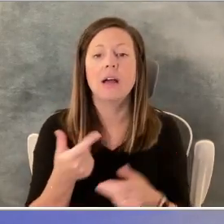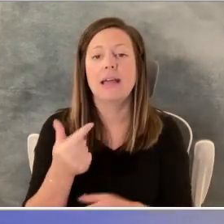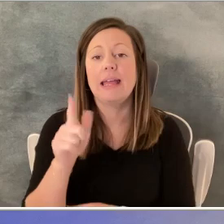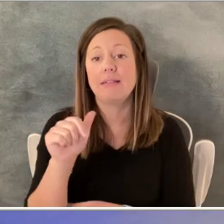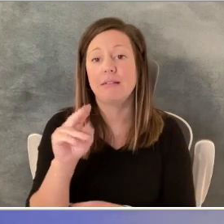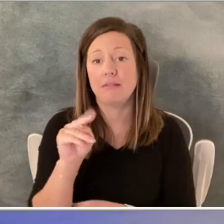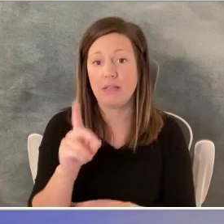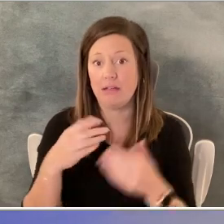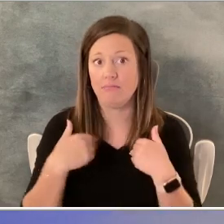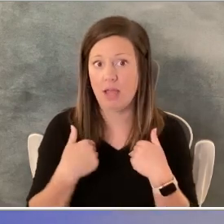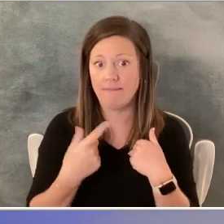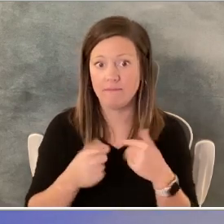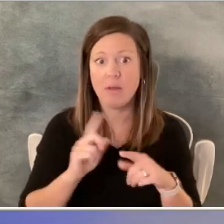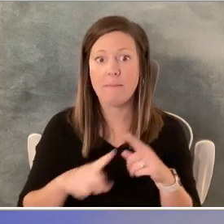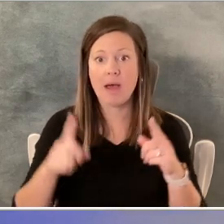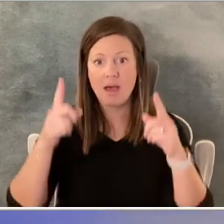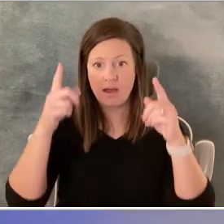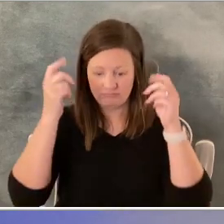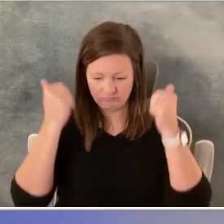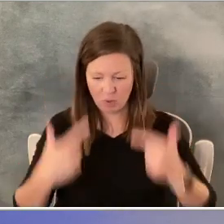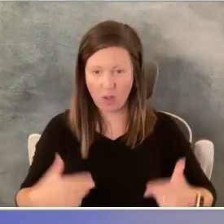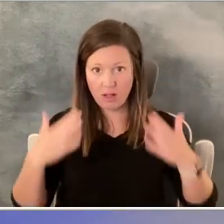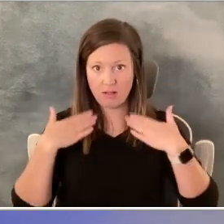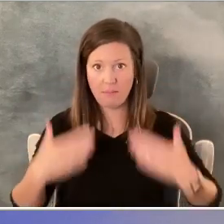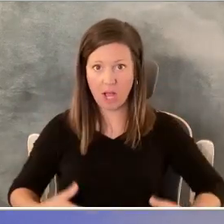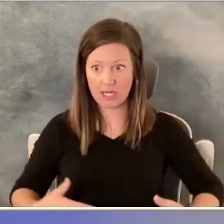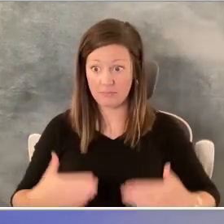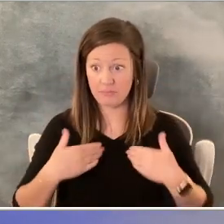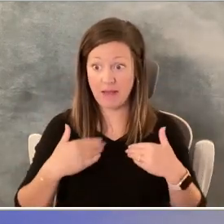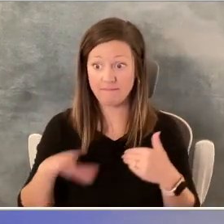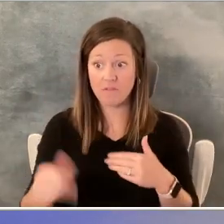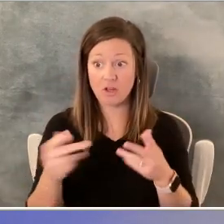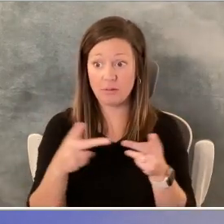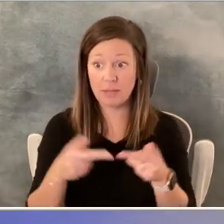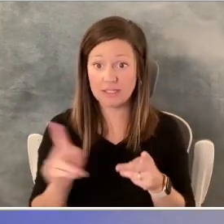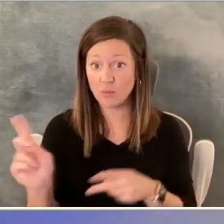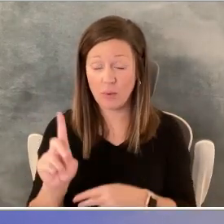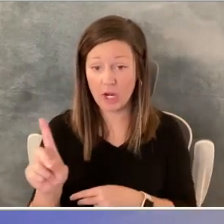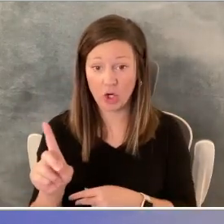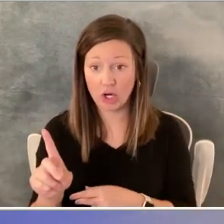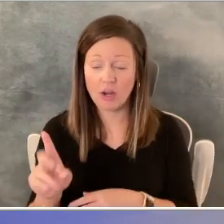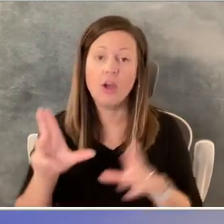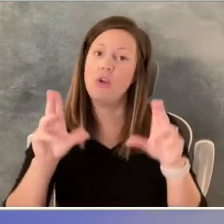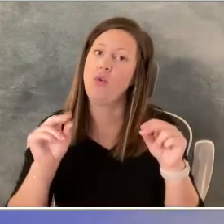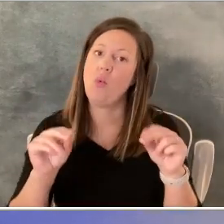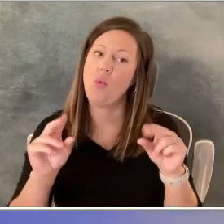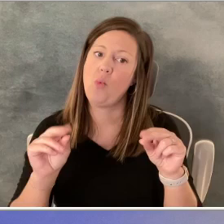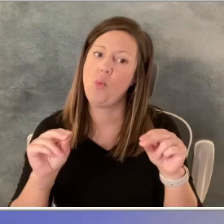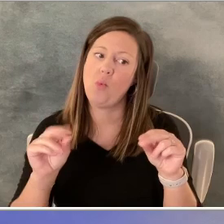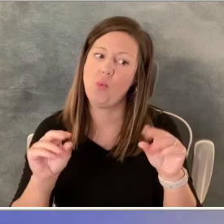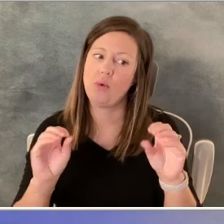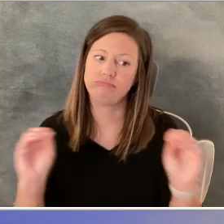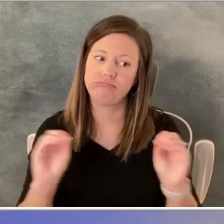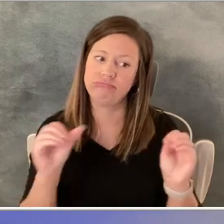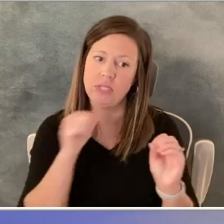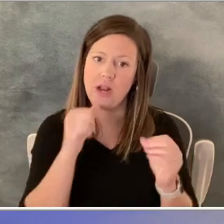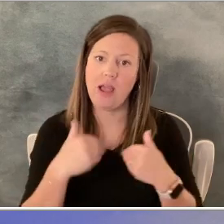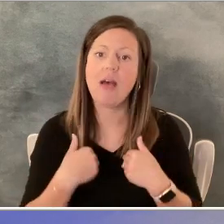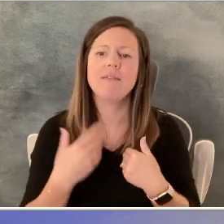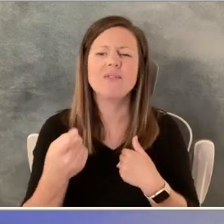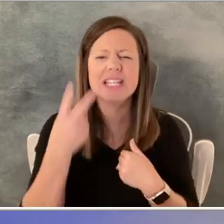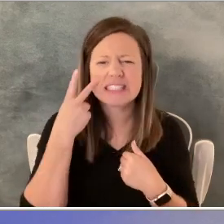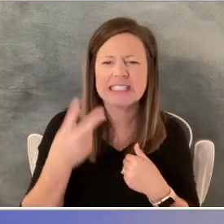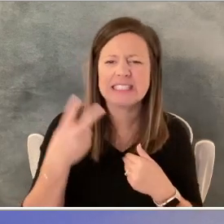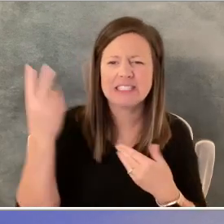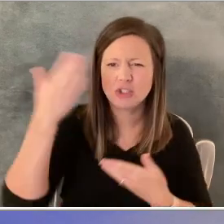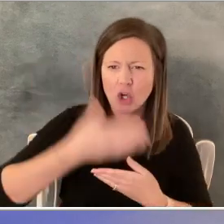look at the entire body, is there anywhere else where the cancer could be? And lo and behold, there's not. There are certain things that are darker on this scan by